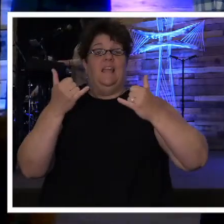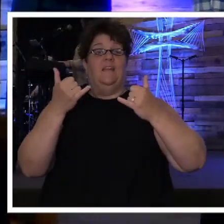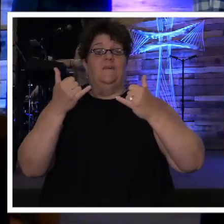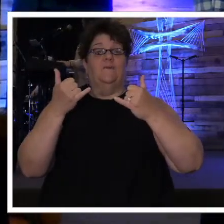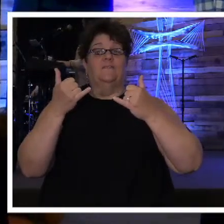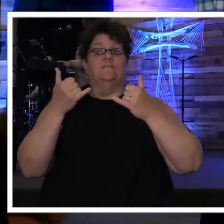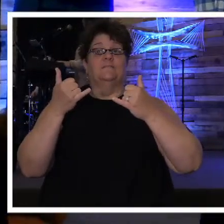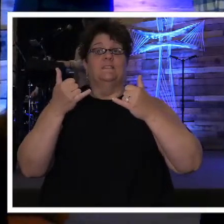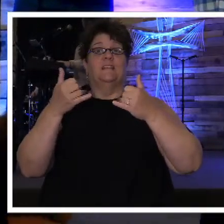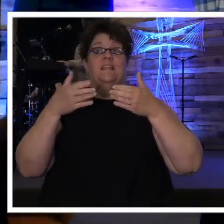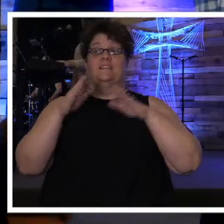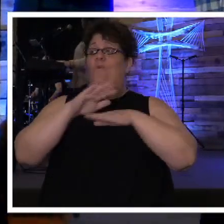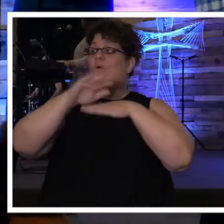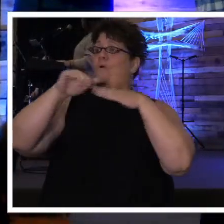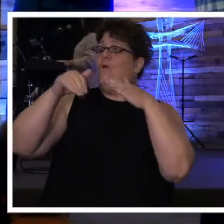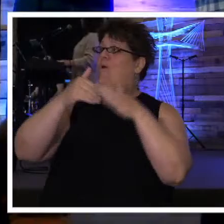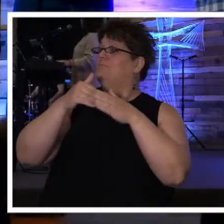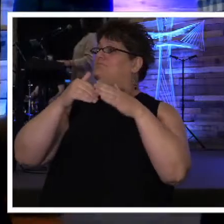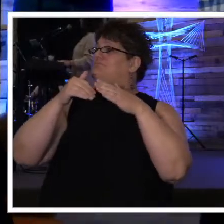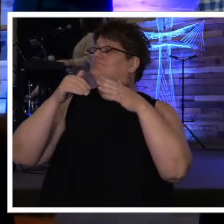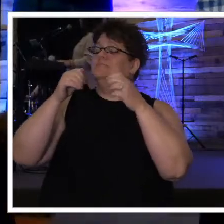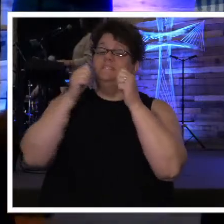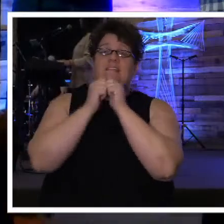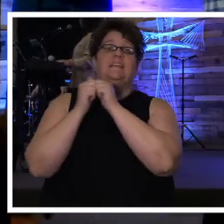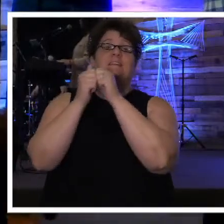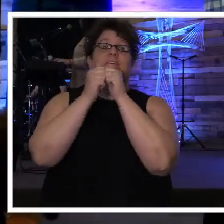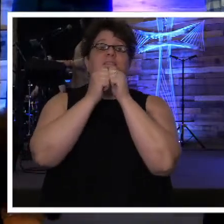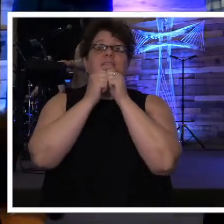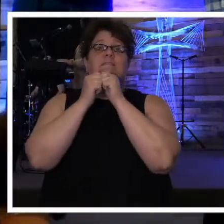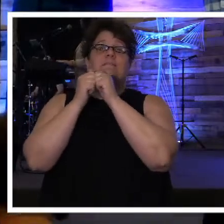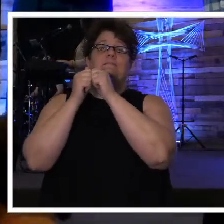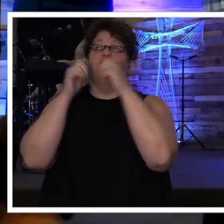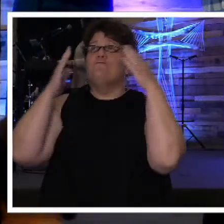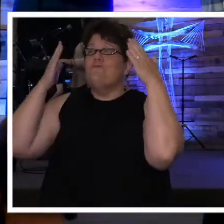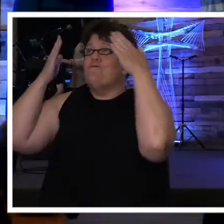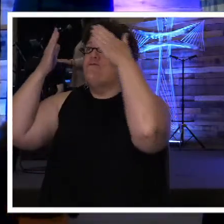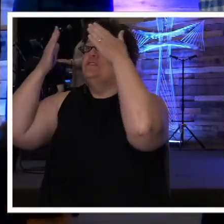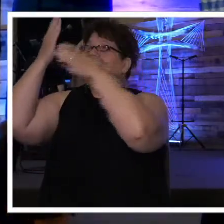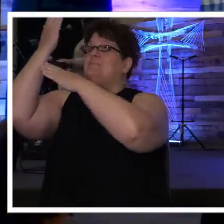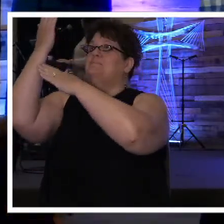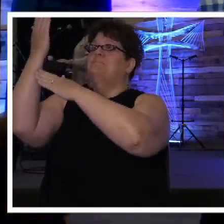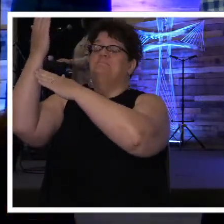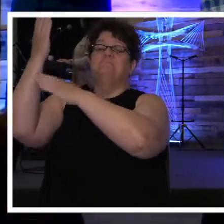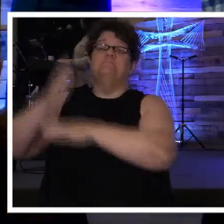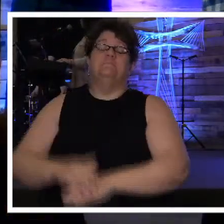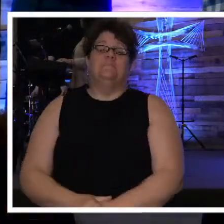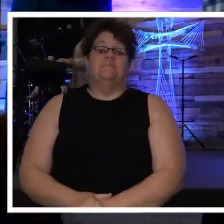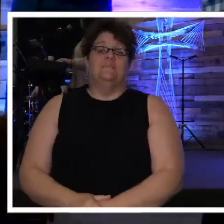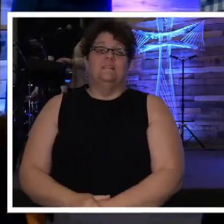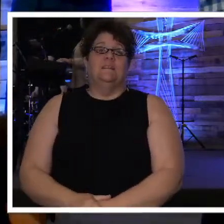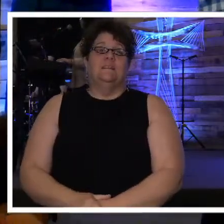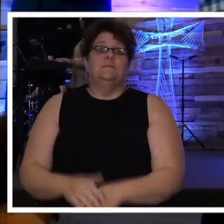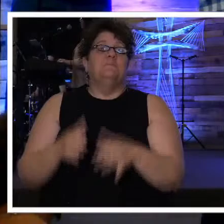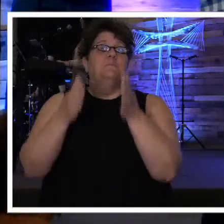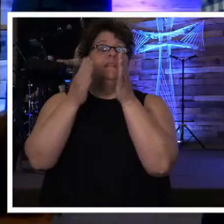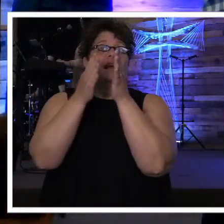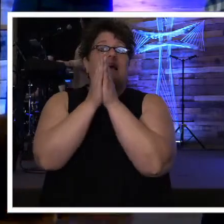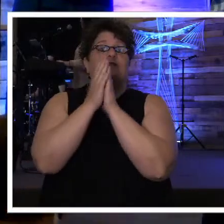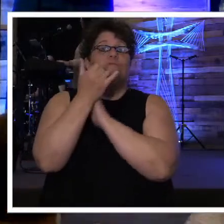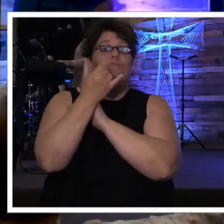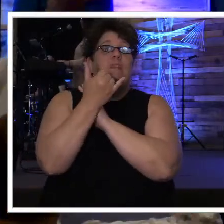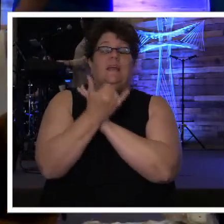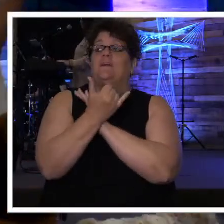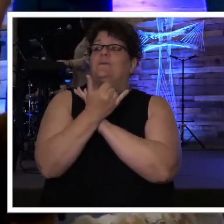let's all in one heart, in unison, begin pressing in together. Amen? So I'm going to ask us if we could just raise our hands right